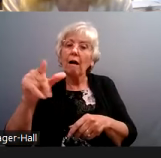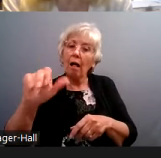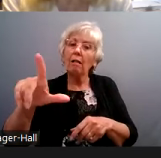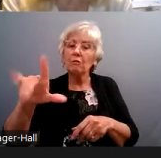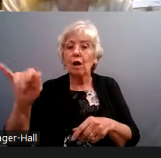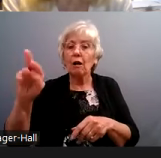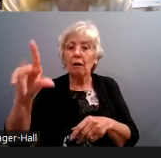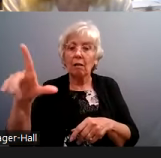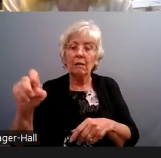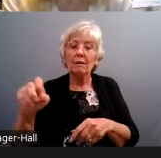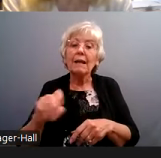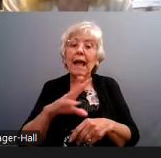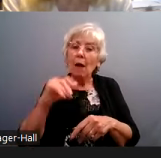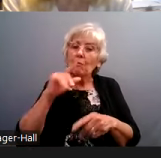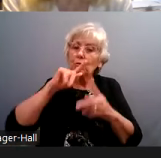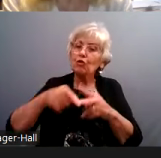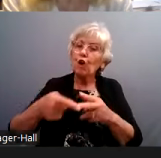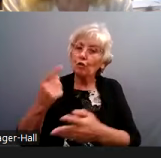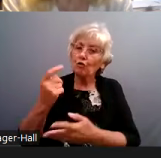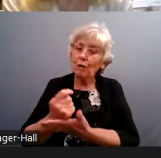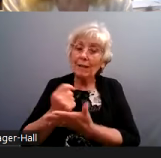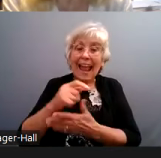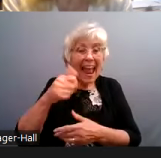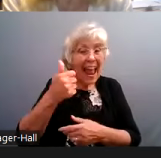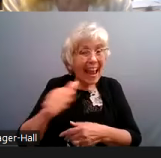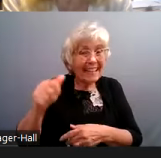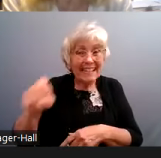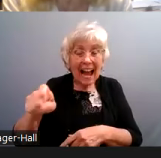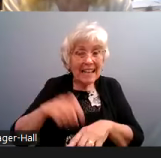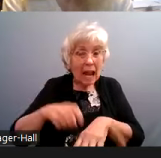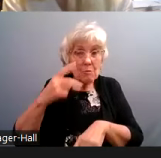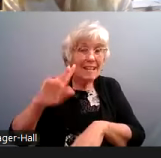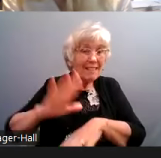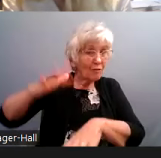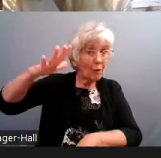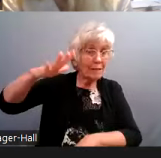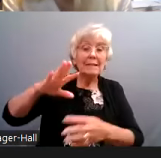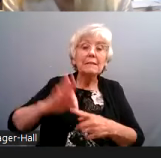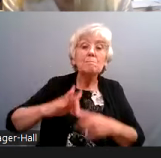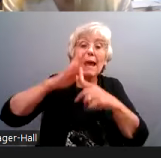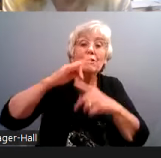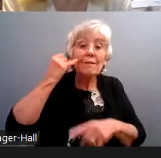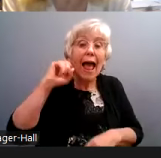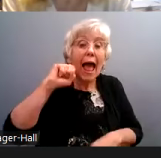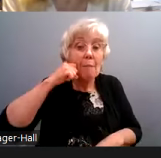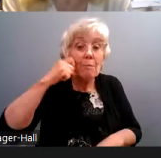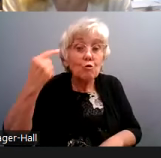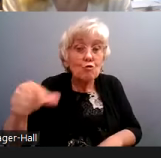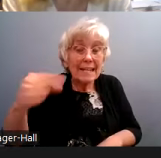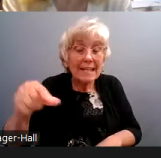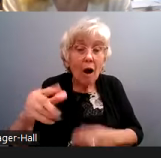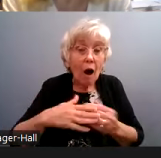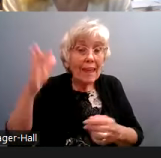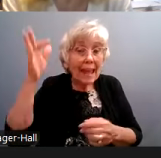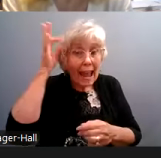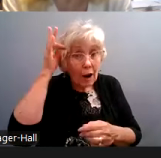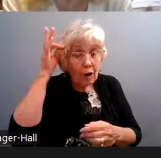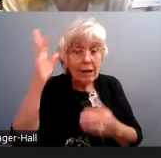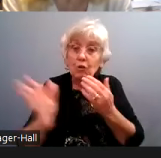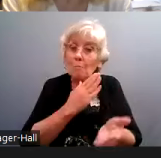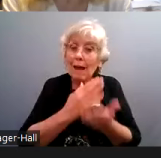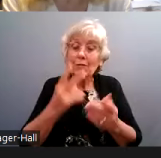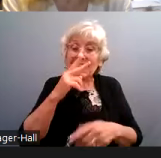see any kind of fluorescence, especially when you see that apple green on the hairs, regardless if we see lesions or not, we're going